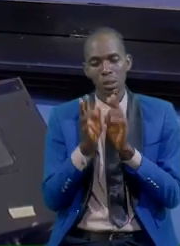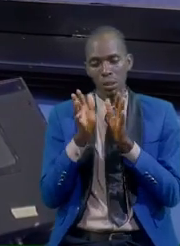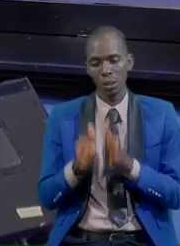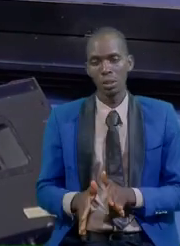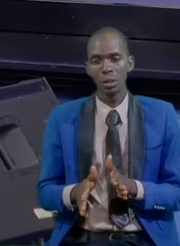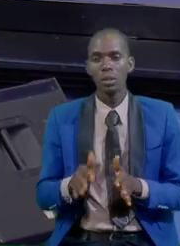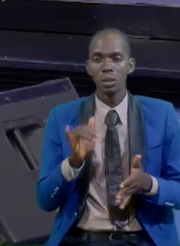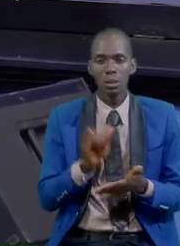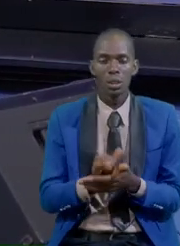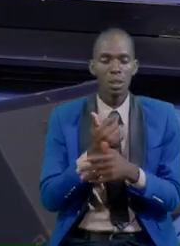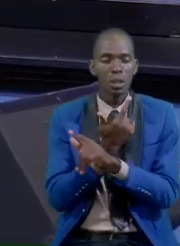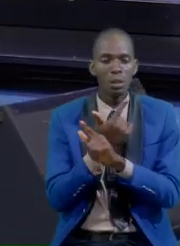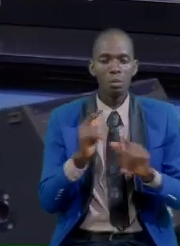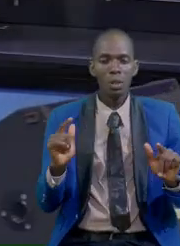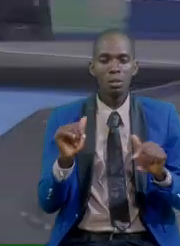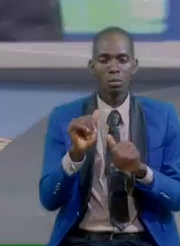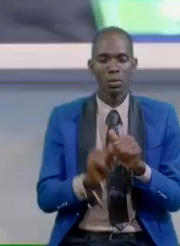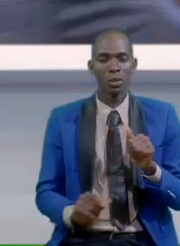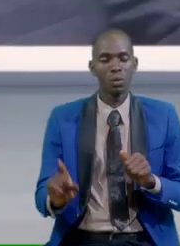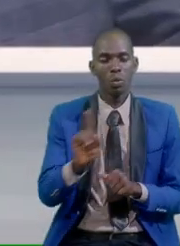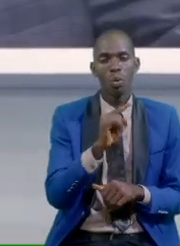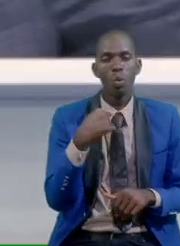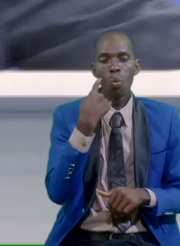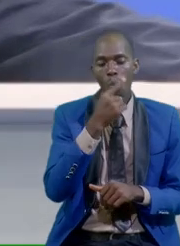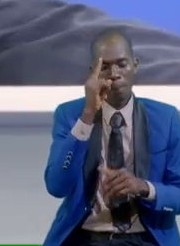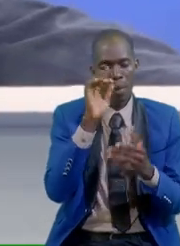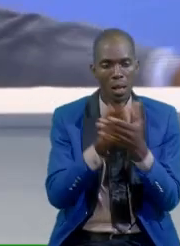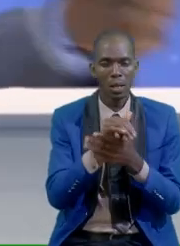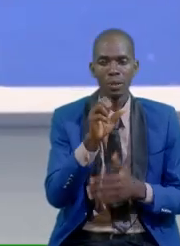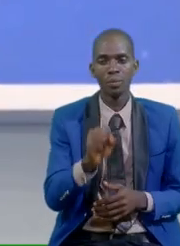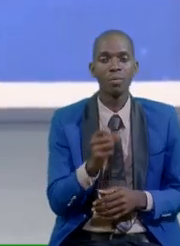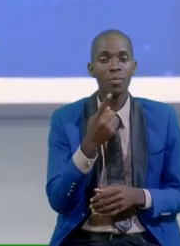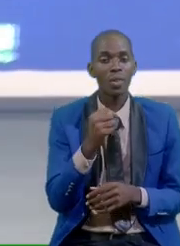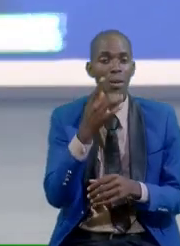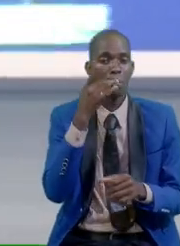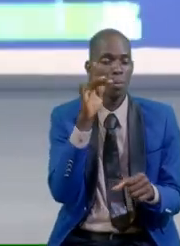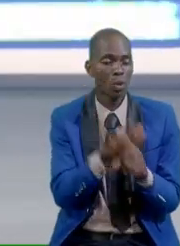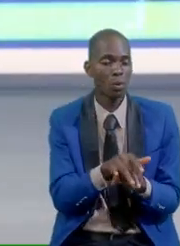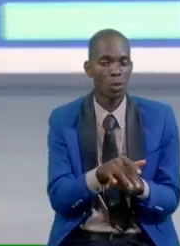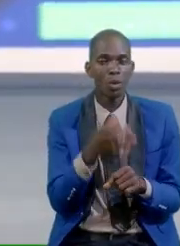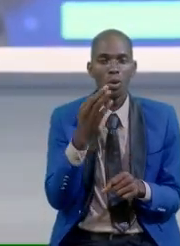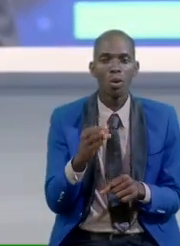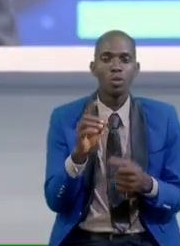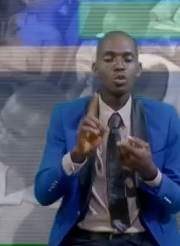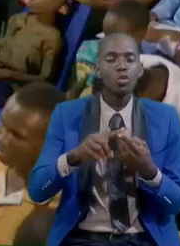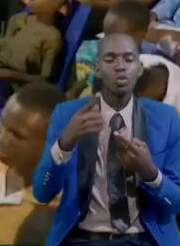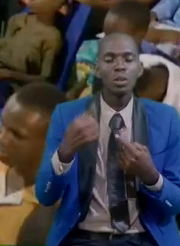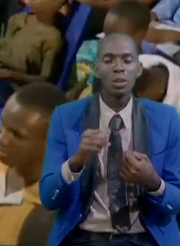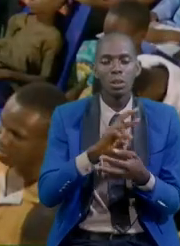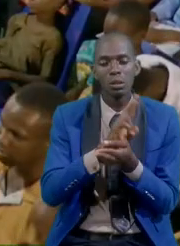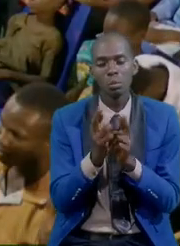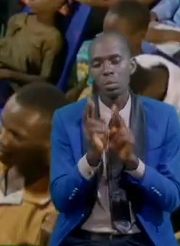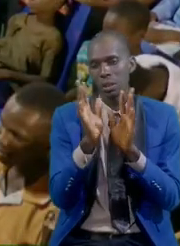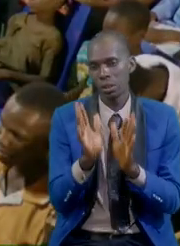liberates everyone who believes. The promise of to the repentant,